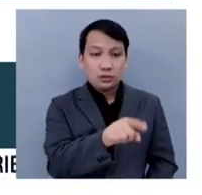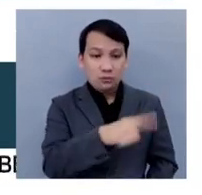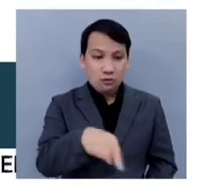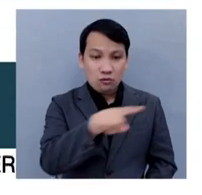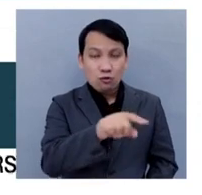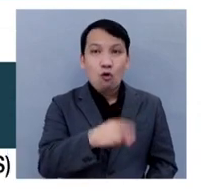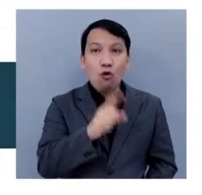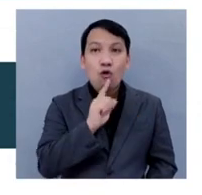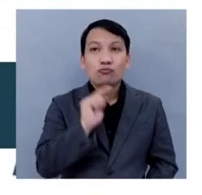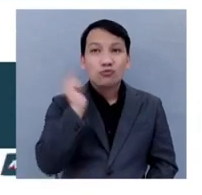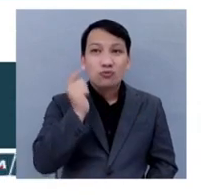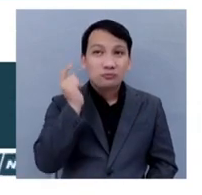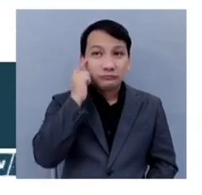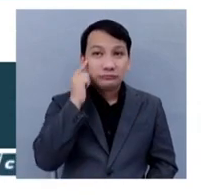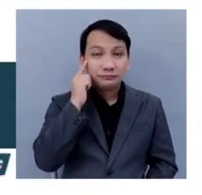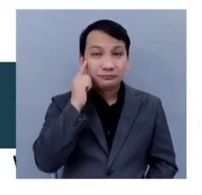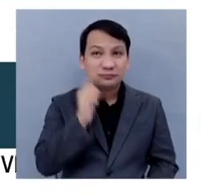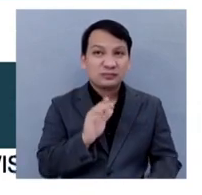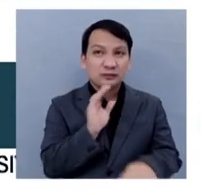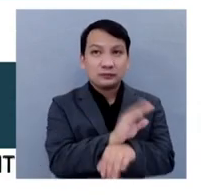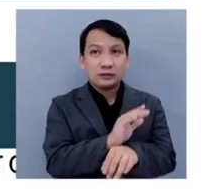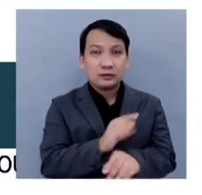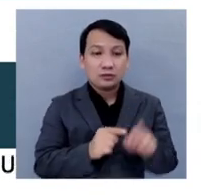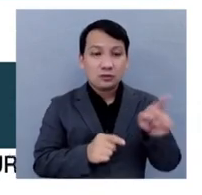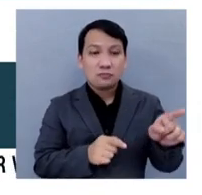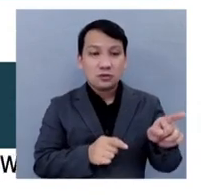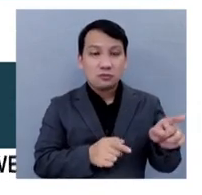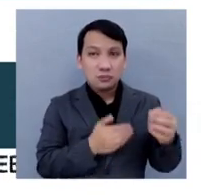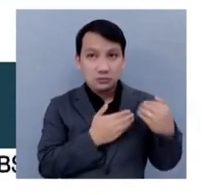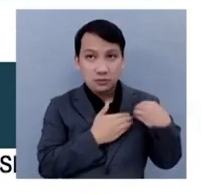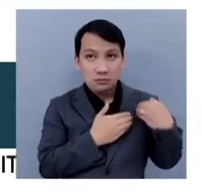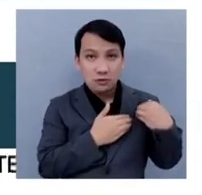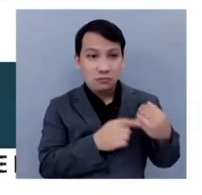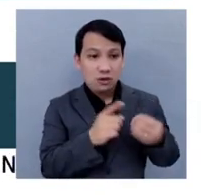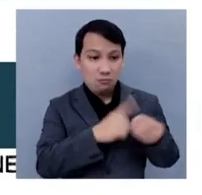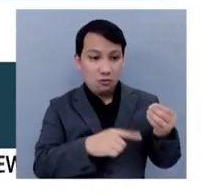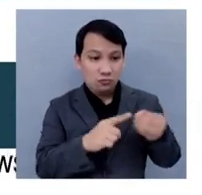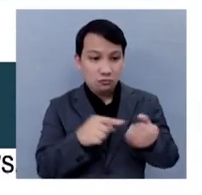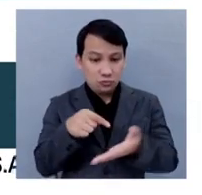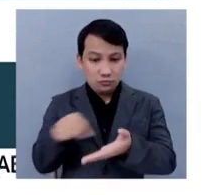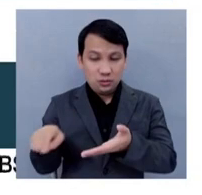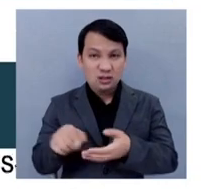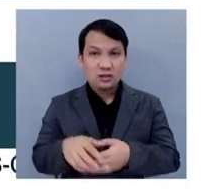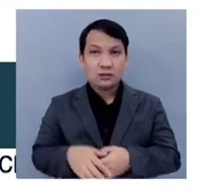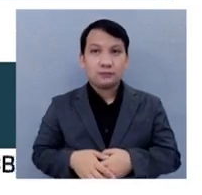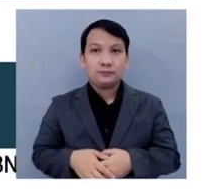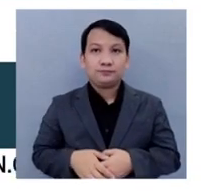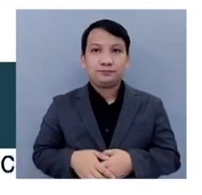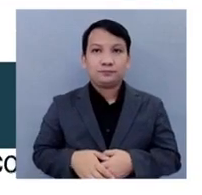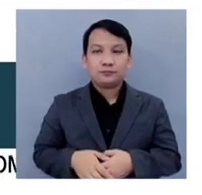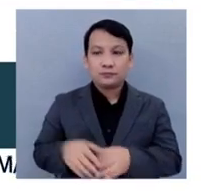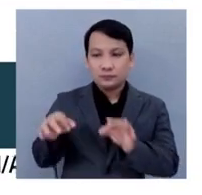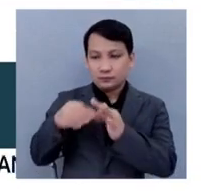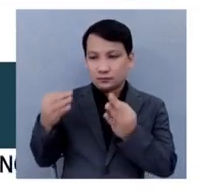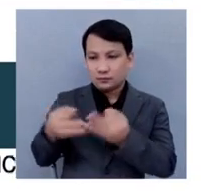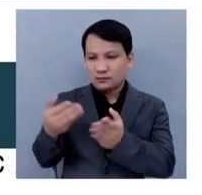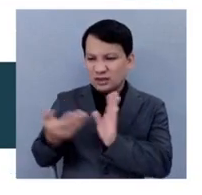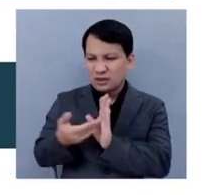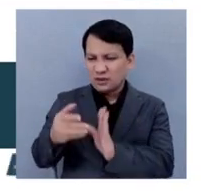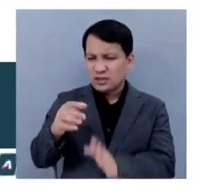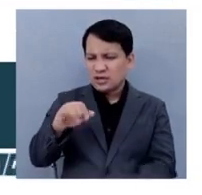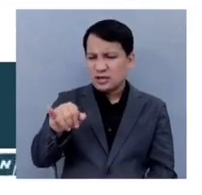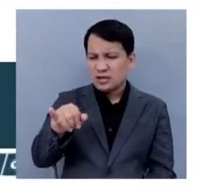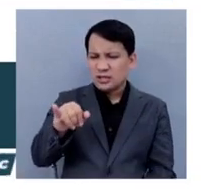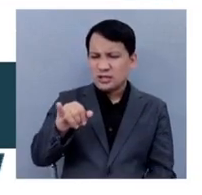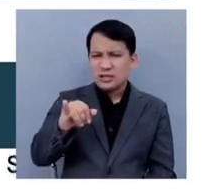not enforced the liability of, for example, Herminio Dicini's family. There is a Supreme Court